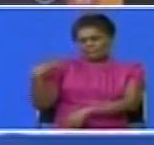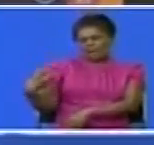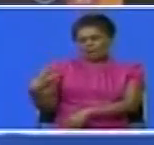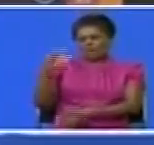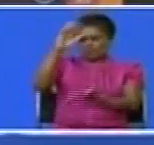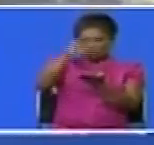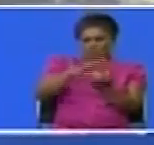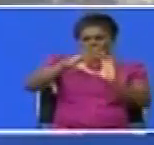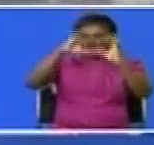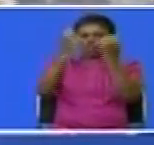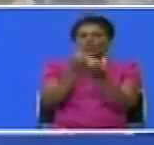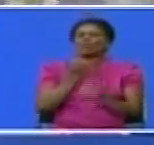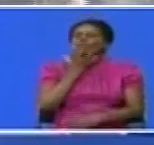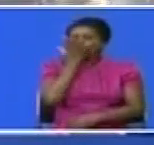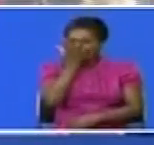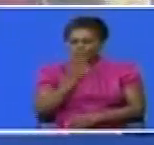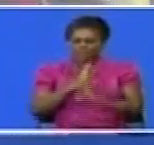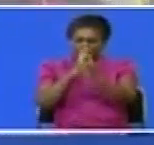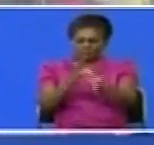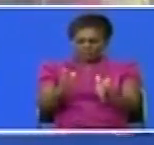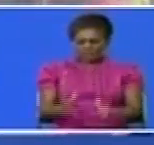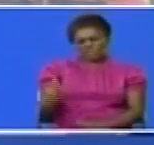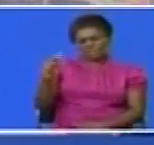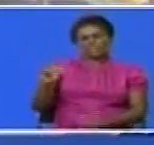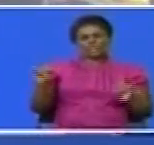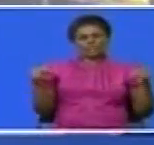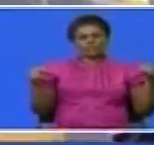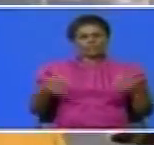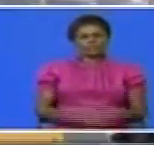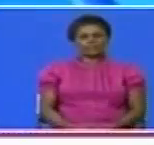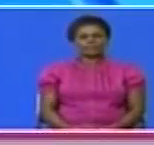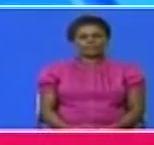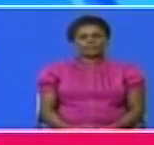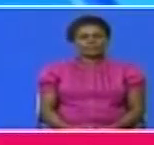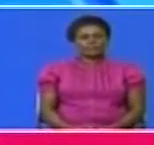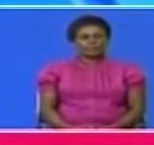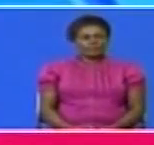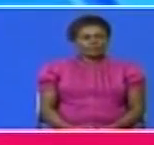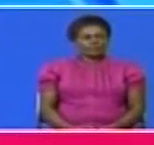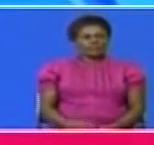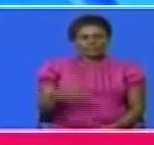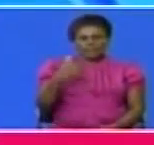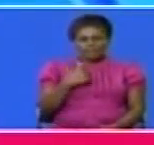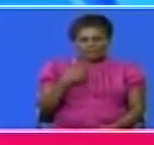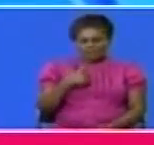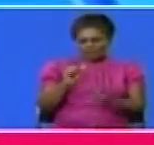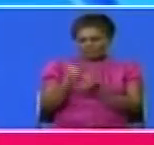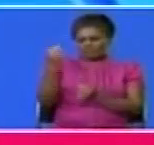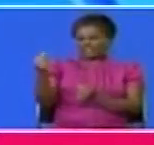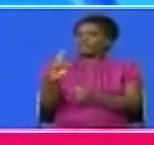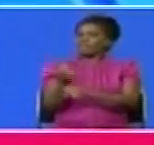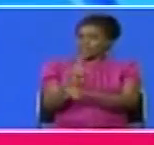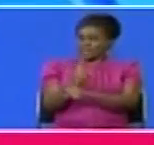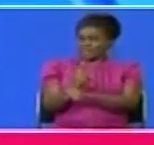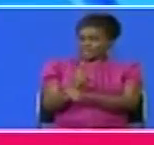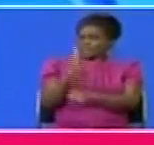global warming. Timothy Otieno, KTN News. And you still have about 15 minutes to 9:30, where